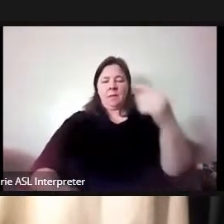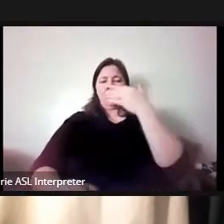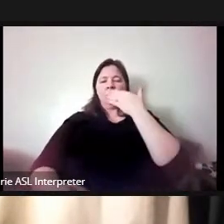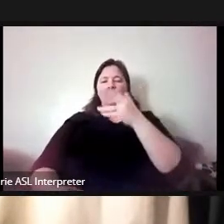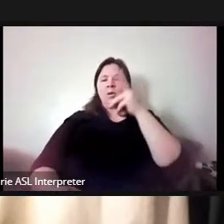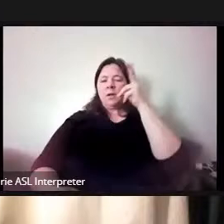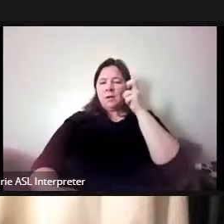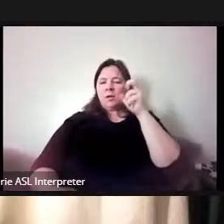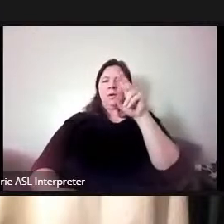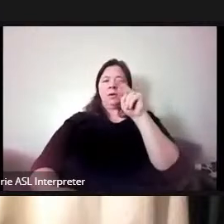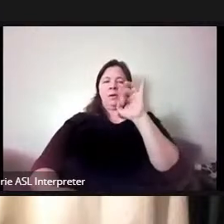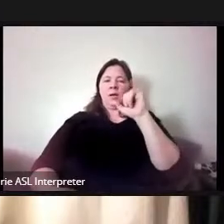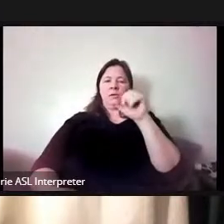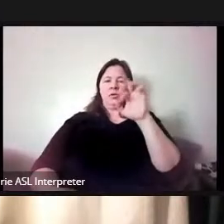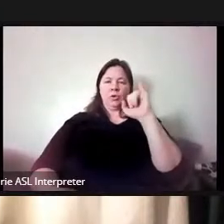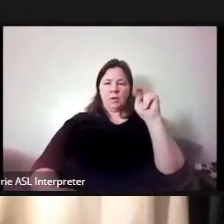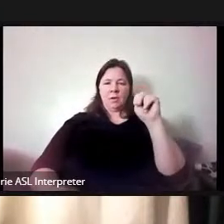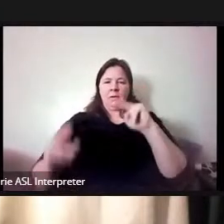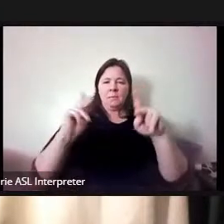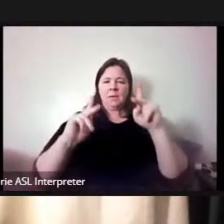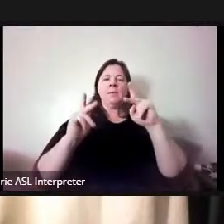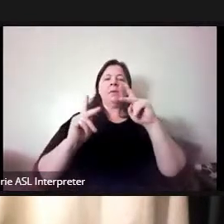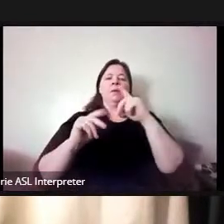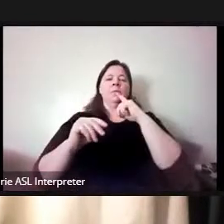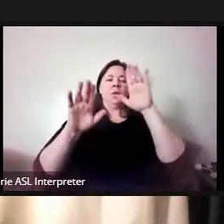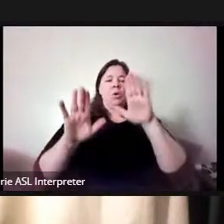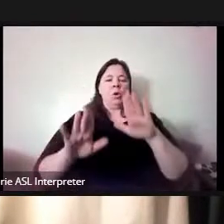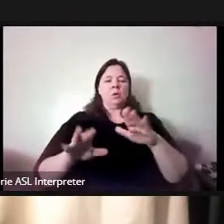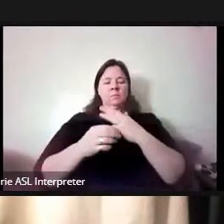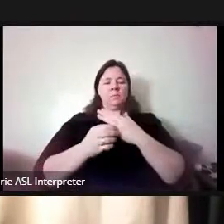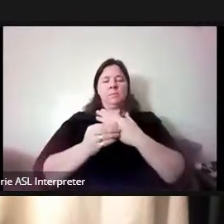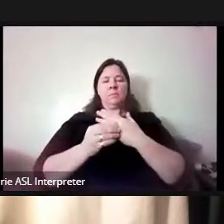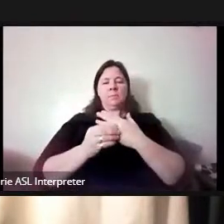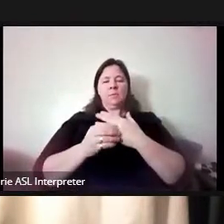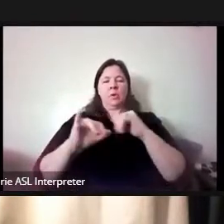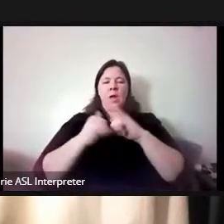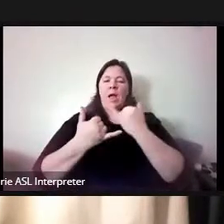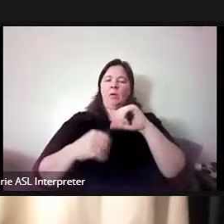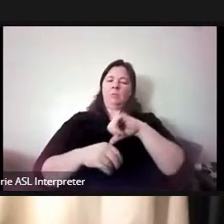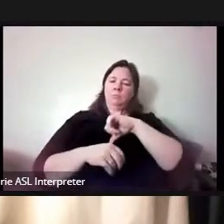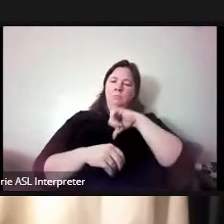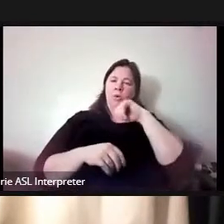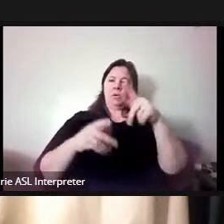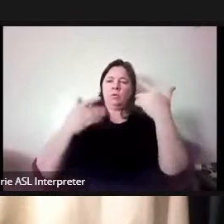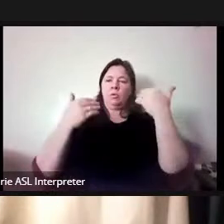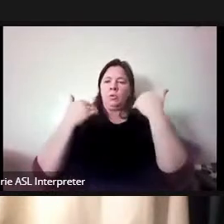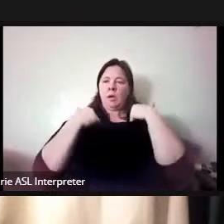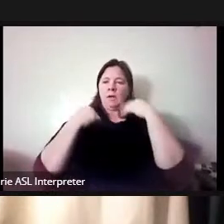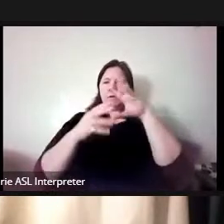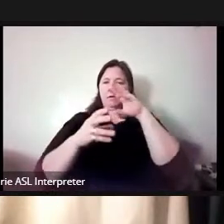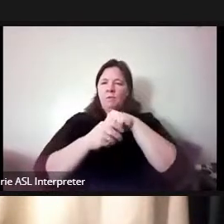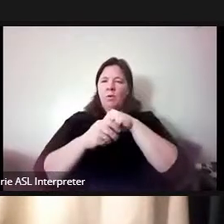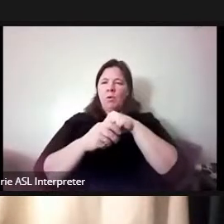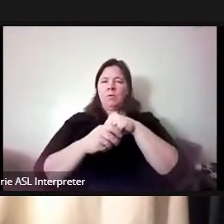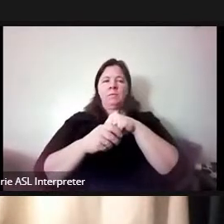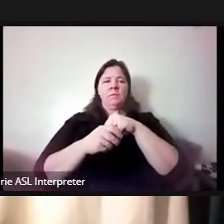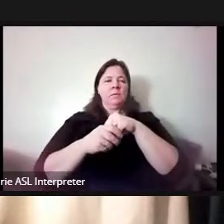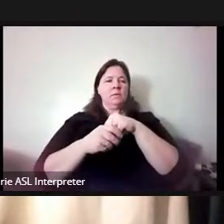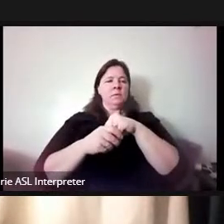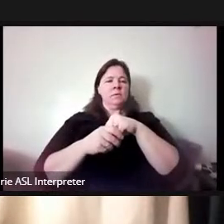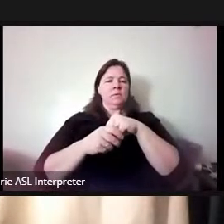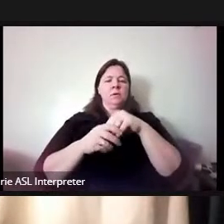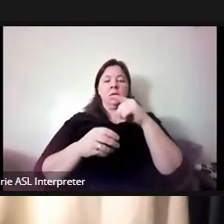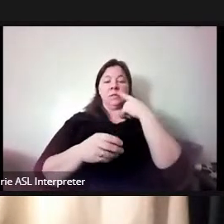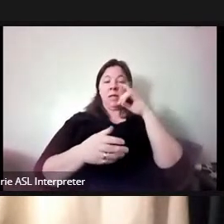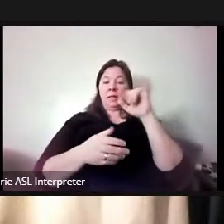the Nigerians, because it's really awesome how much pride you guys take in what you are involved in. But in saying